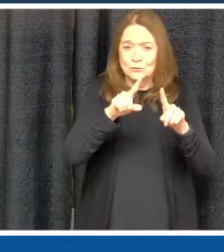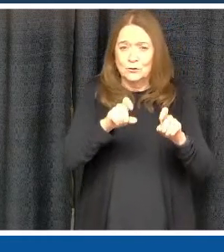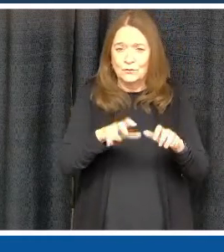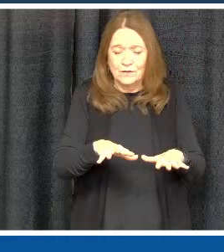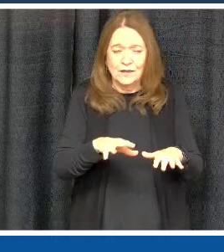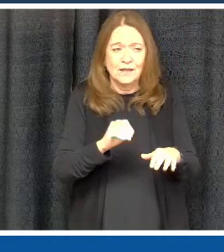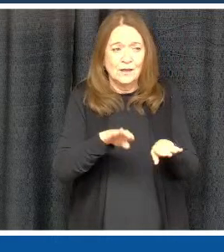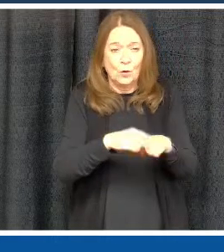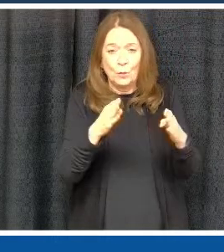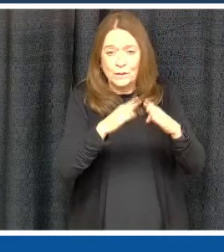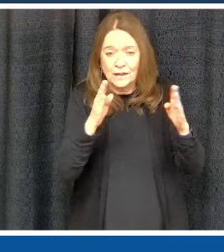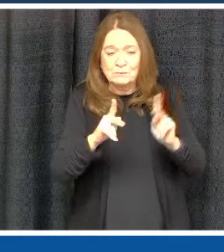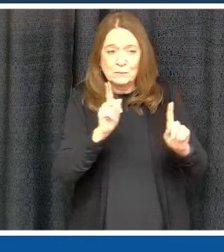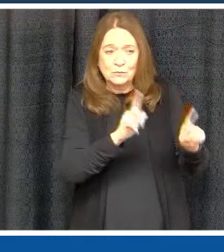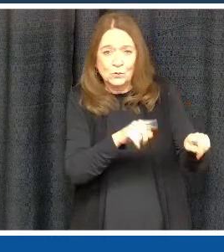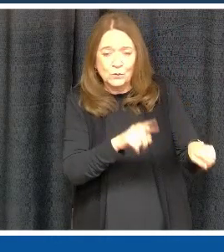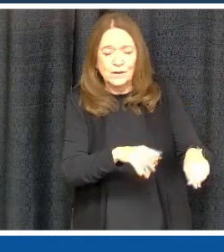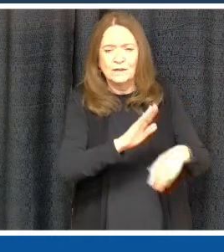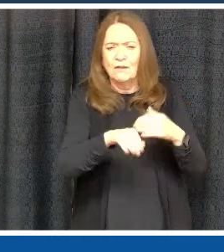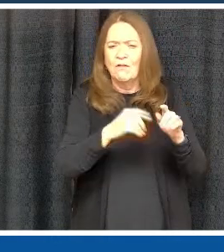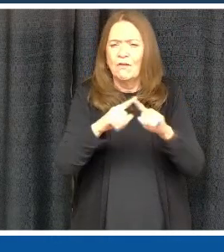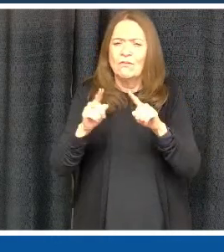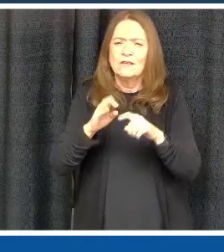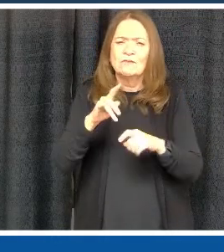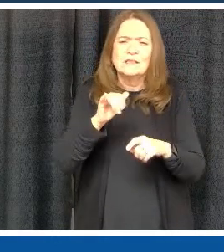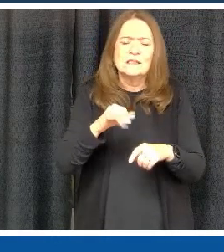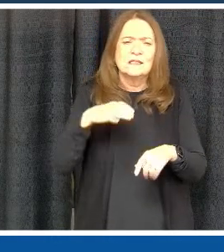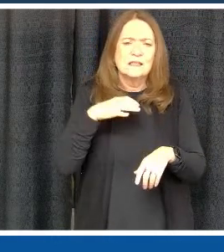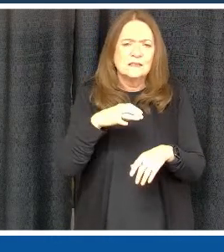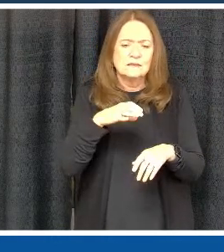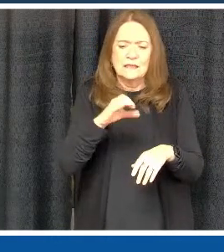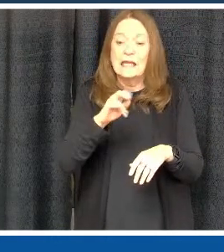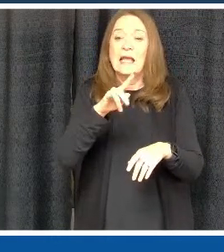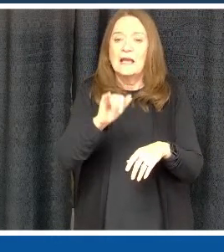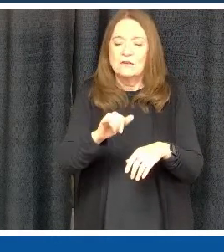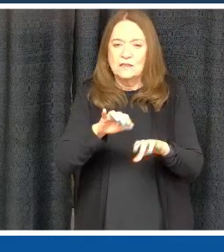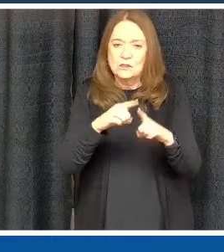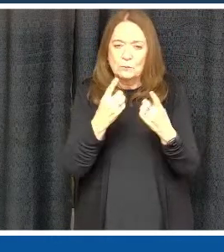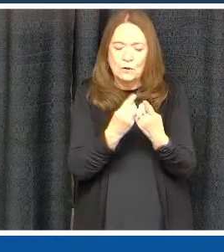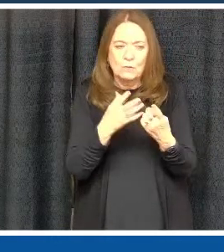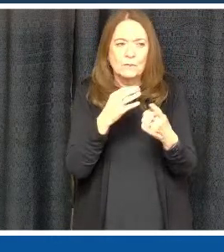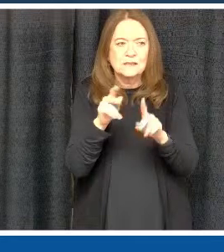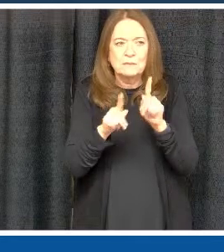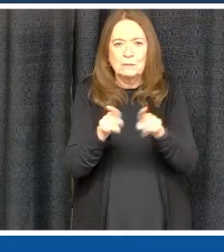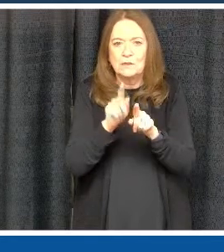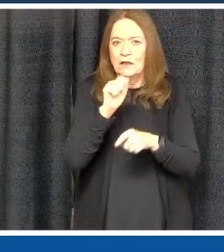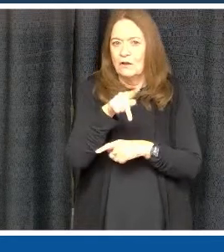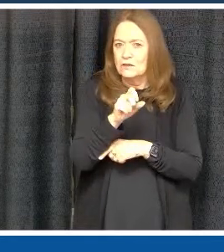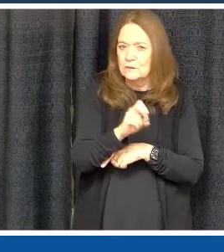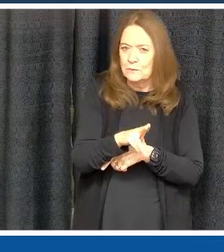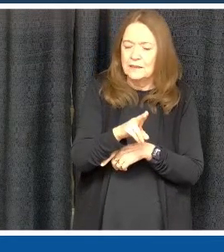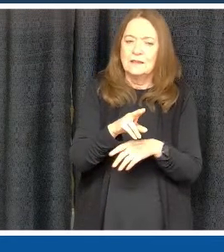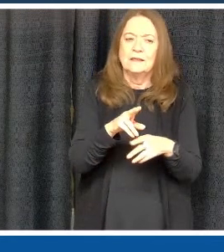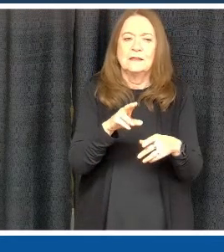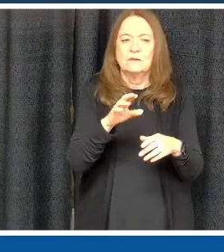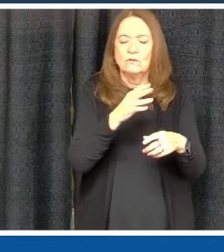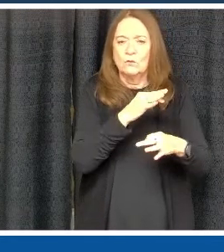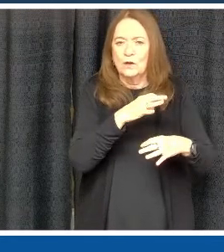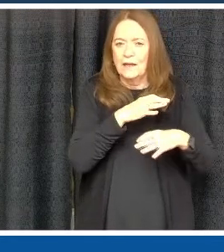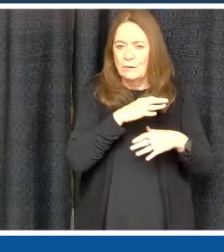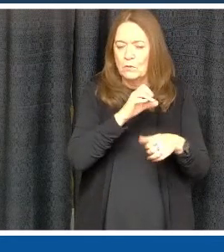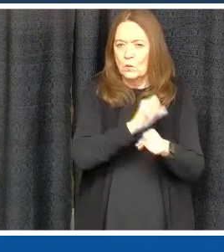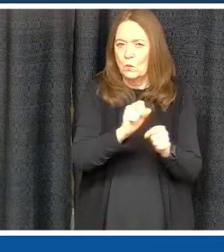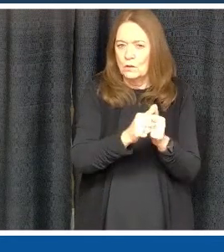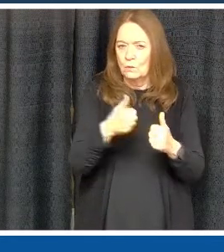open house attendees, and then all the different city and county departments, as well as folks like Austin P and Fort Campbell and others that we have worked